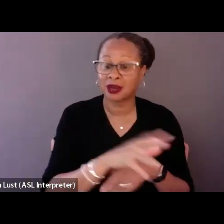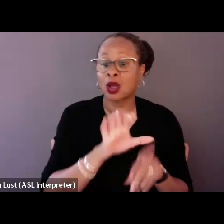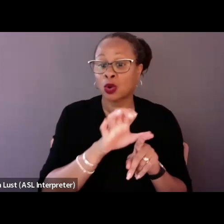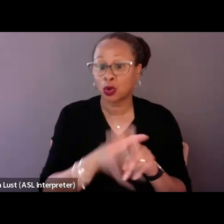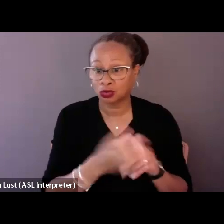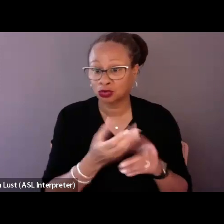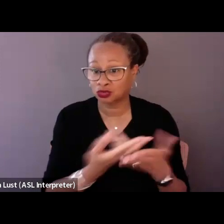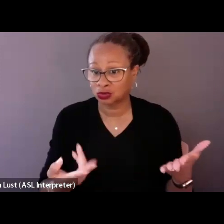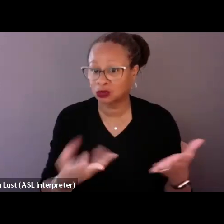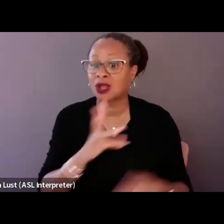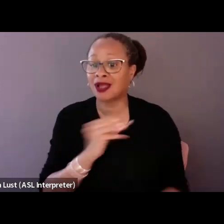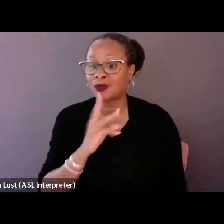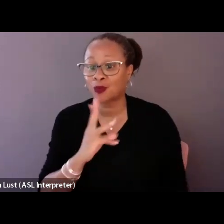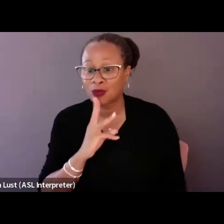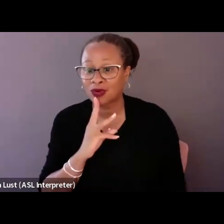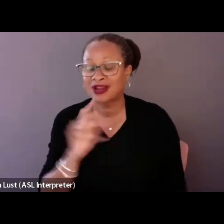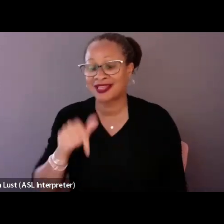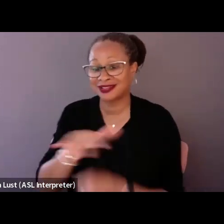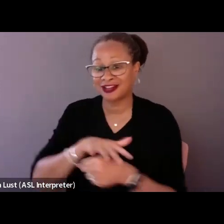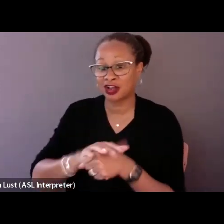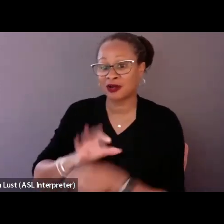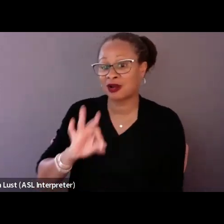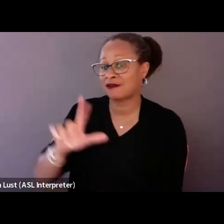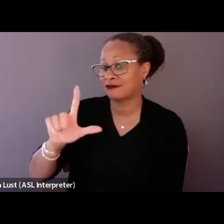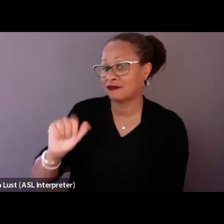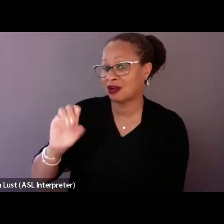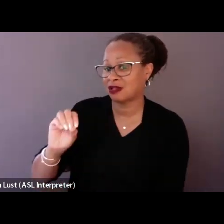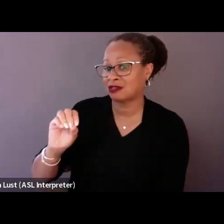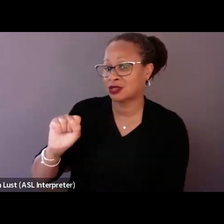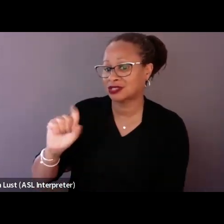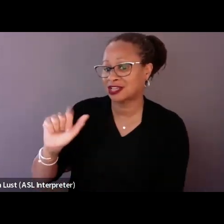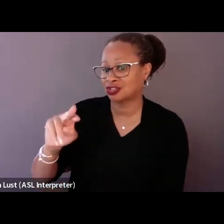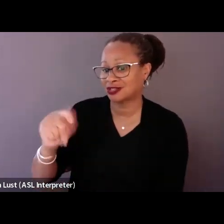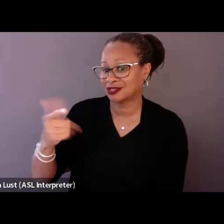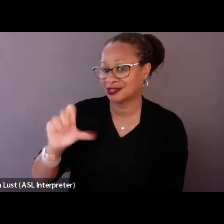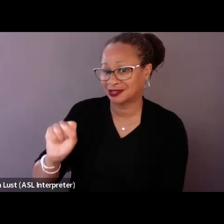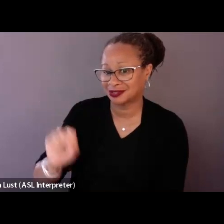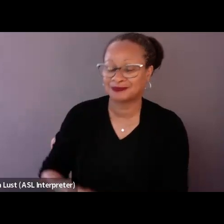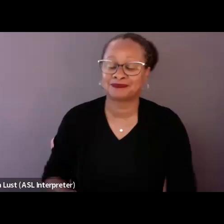water, and cultural resources in the unceded territory of Los Angeles.